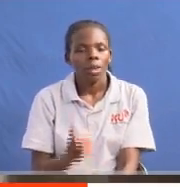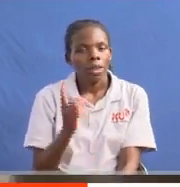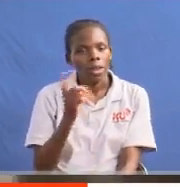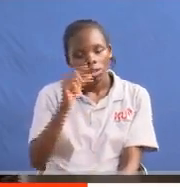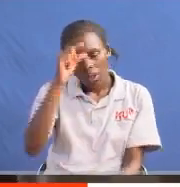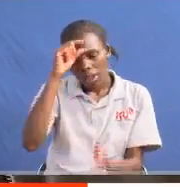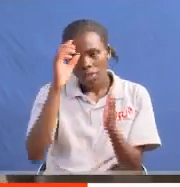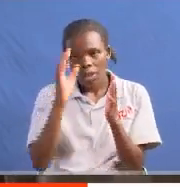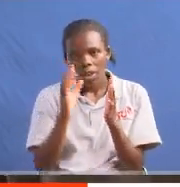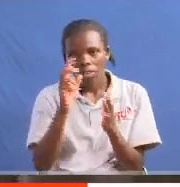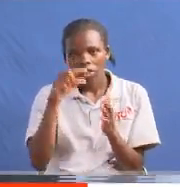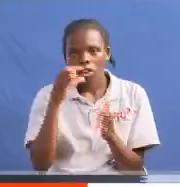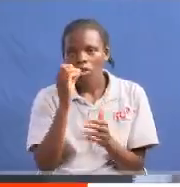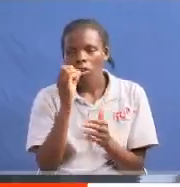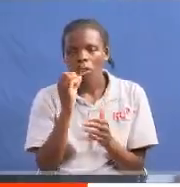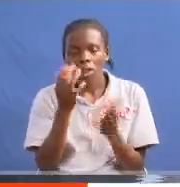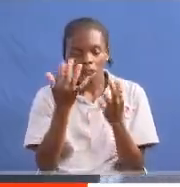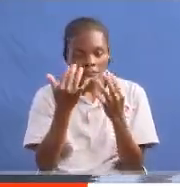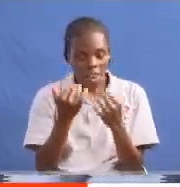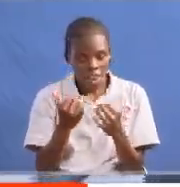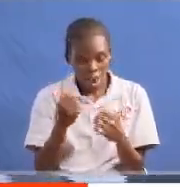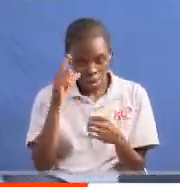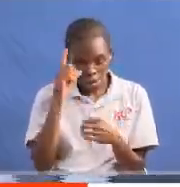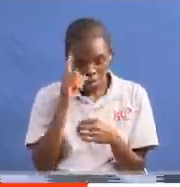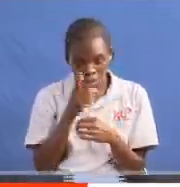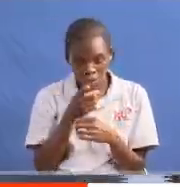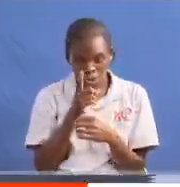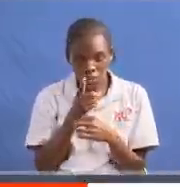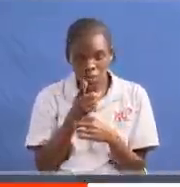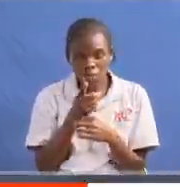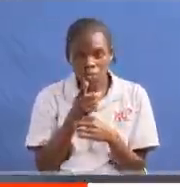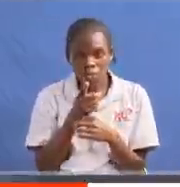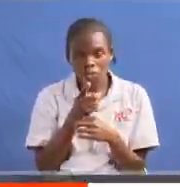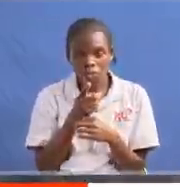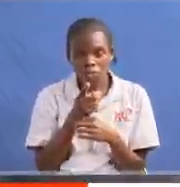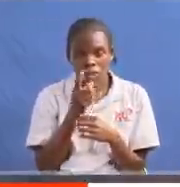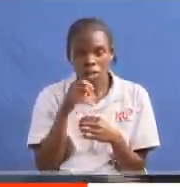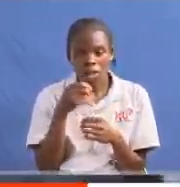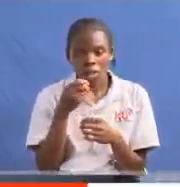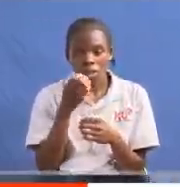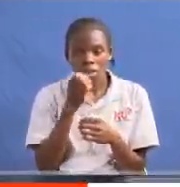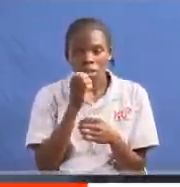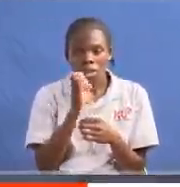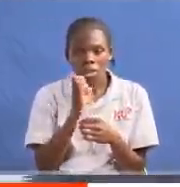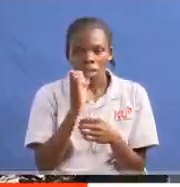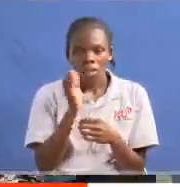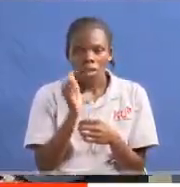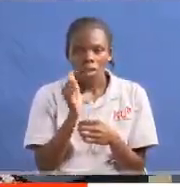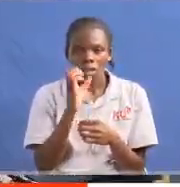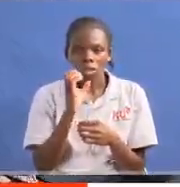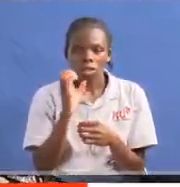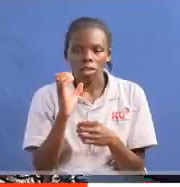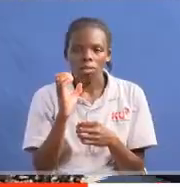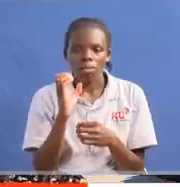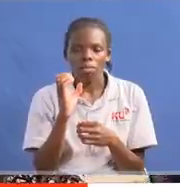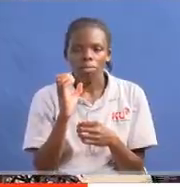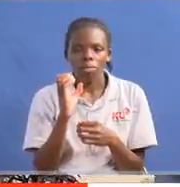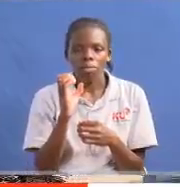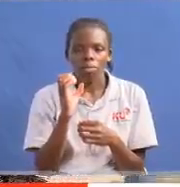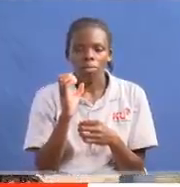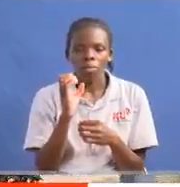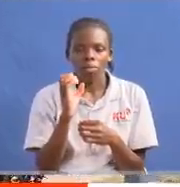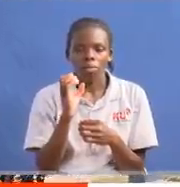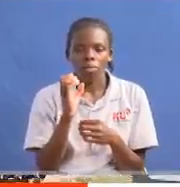Nairobi Governor Mike Mbuvi Sonko has now pointed an accusing finger on the Ethics and Anti-Corruption Commission, ECC, for